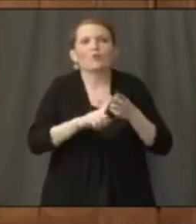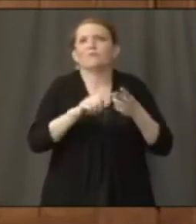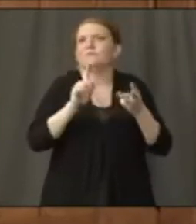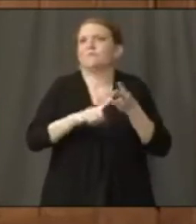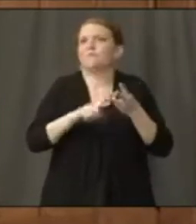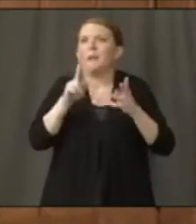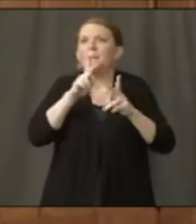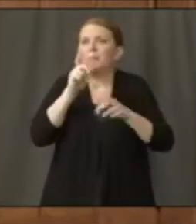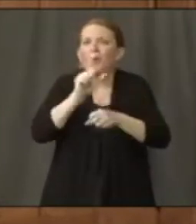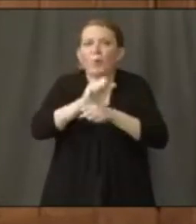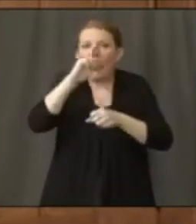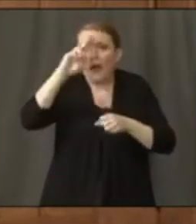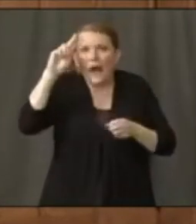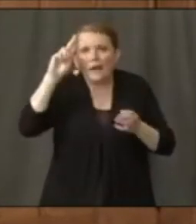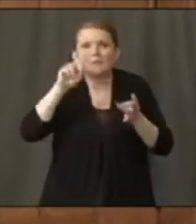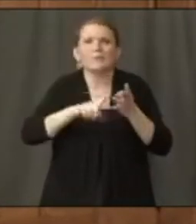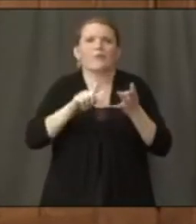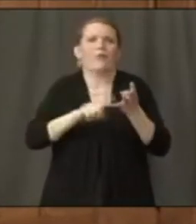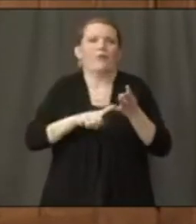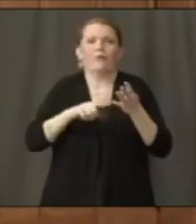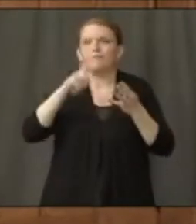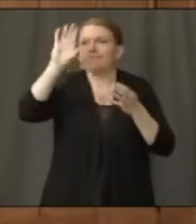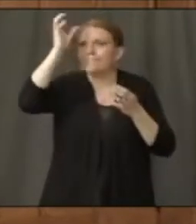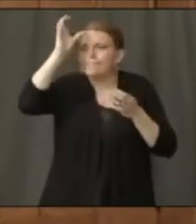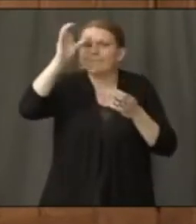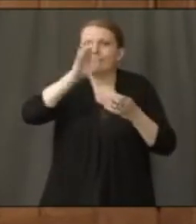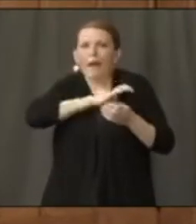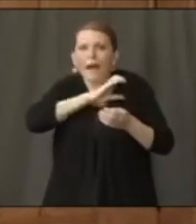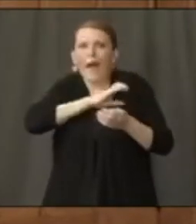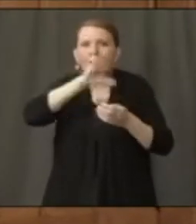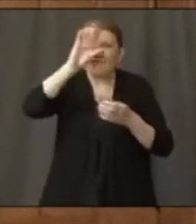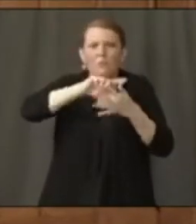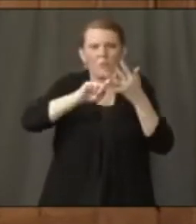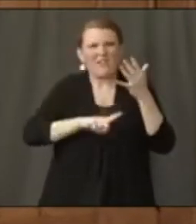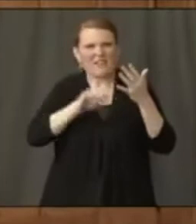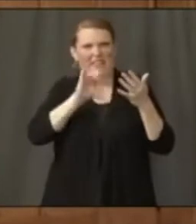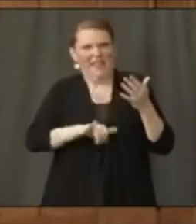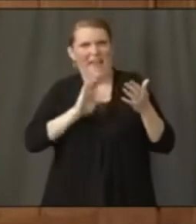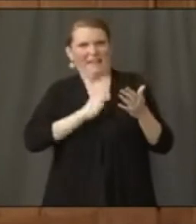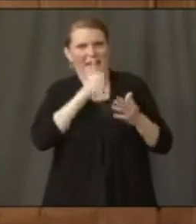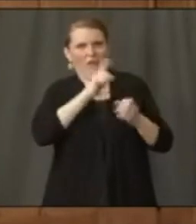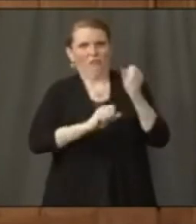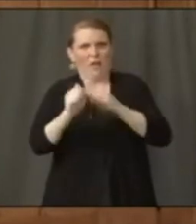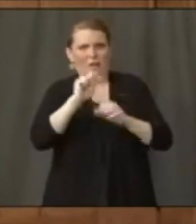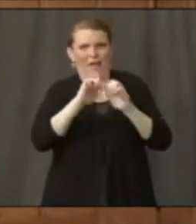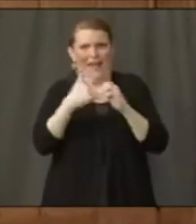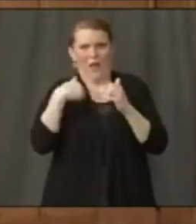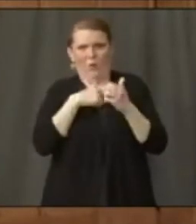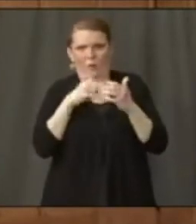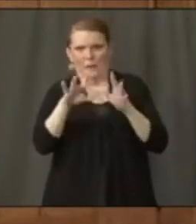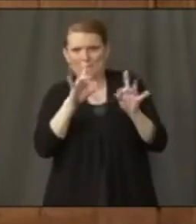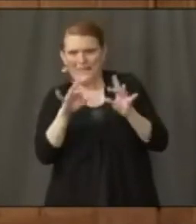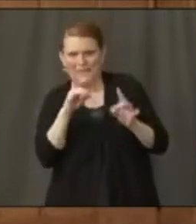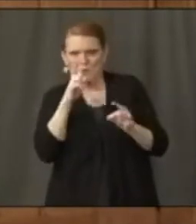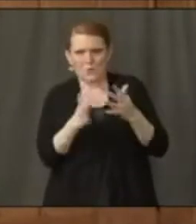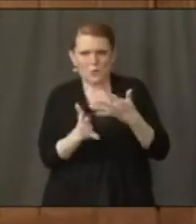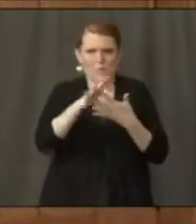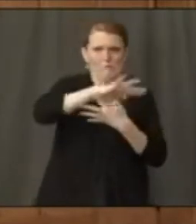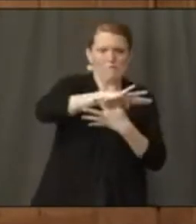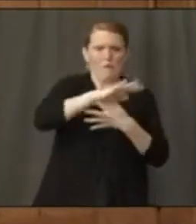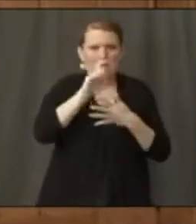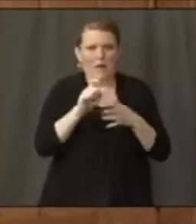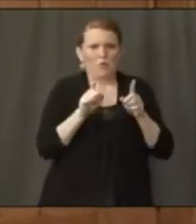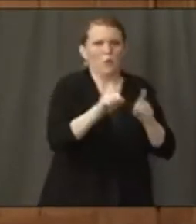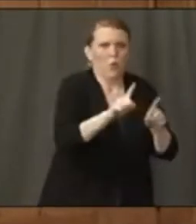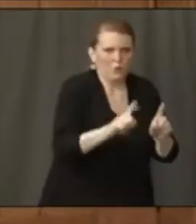our bigger cities. So that's really the testing strategy and how we're looking to prioritize, but as certainly anyone who works in a restaurant or anywhere else, if they have